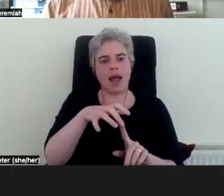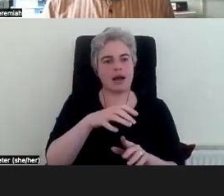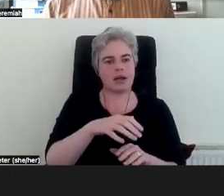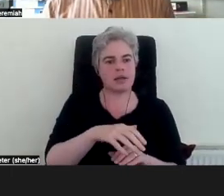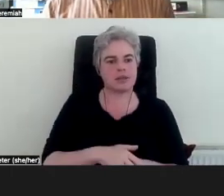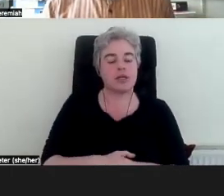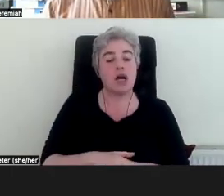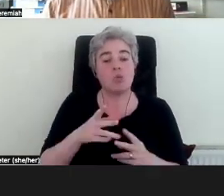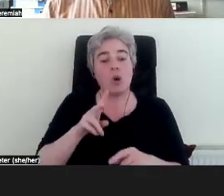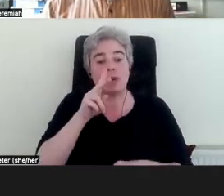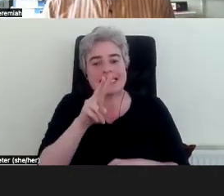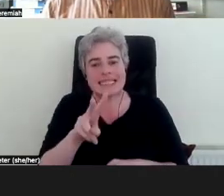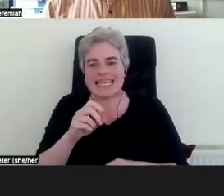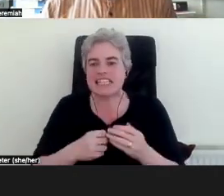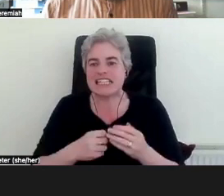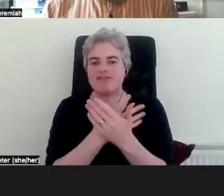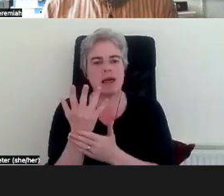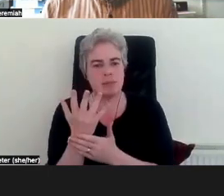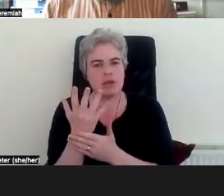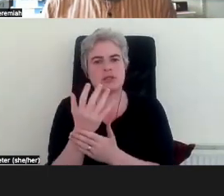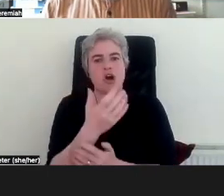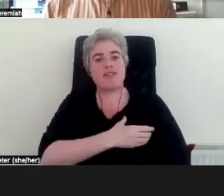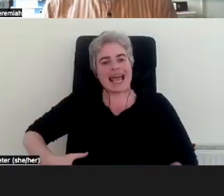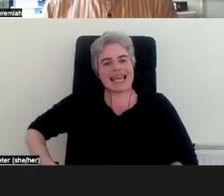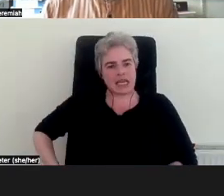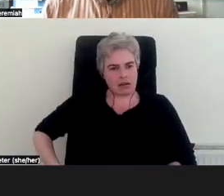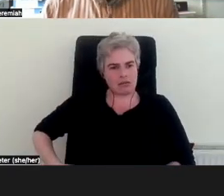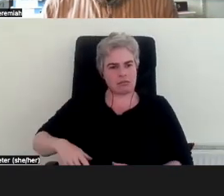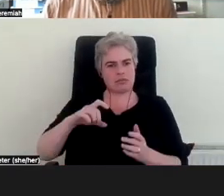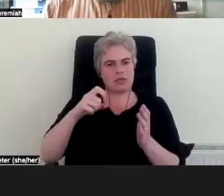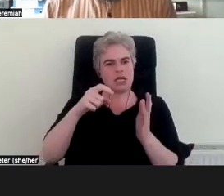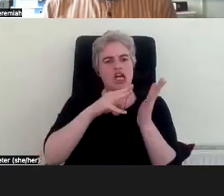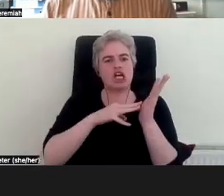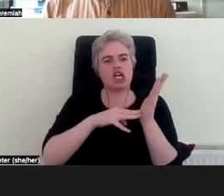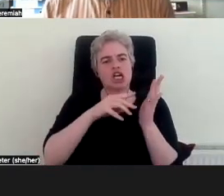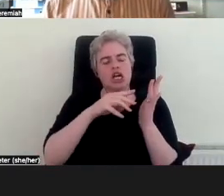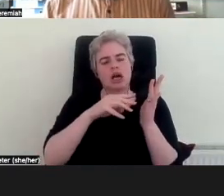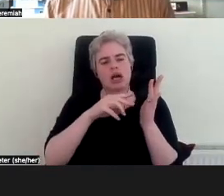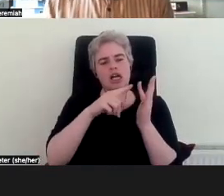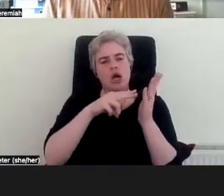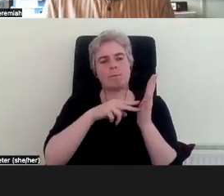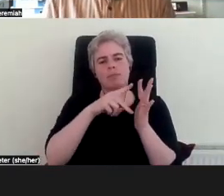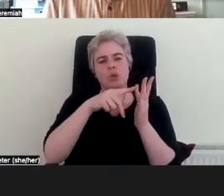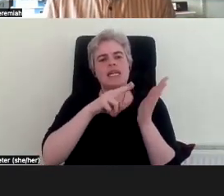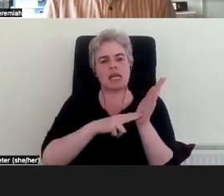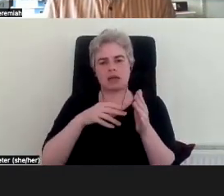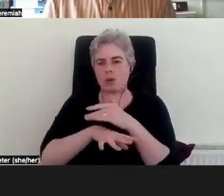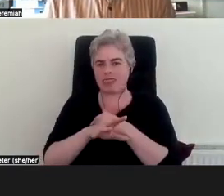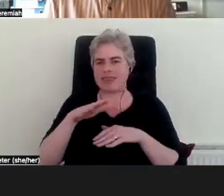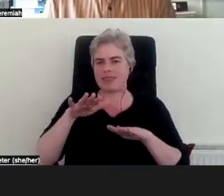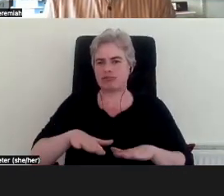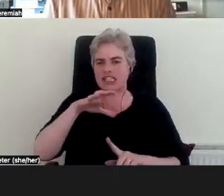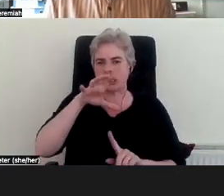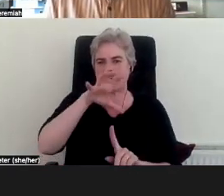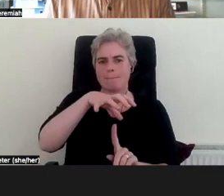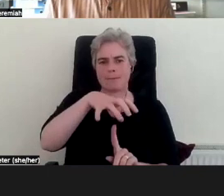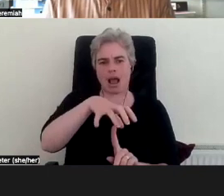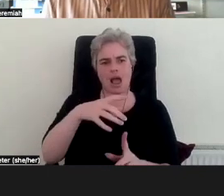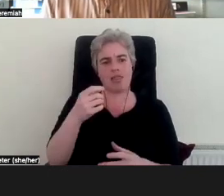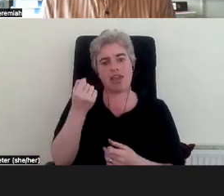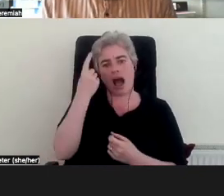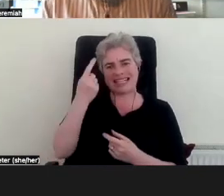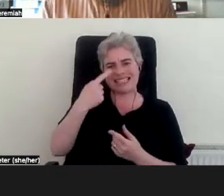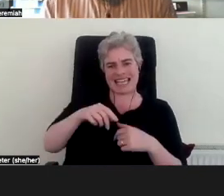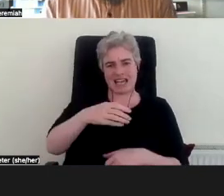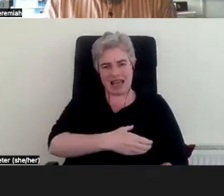we see is the development of Anglican communion within the British Empire. So the idea whether this is an